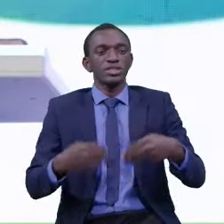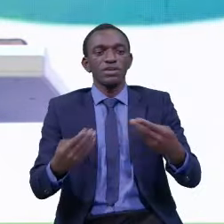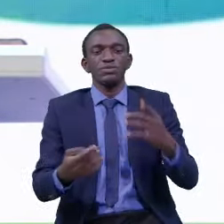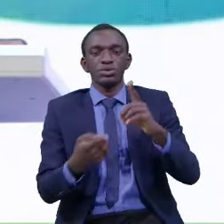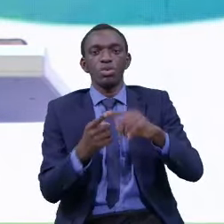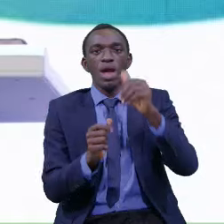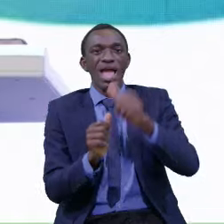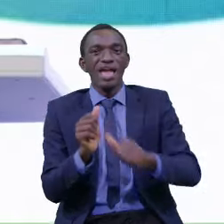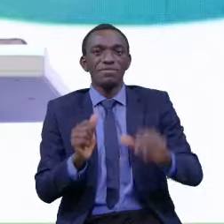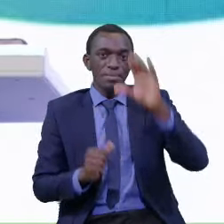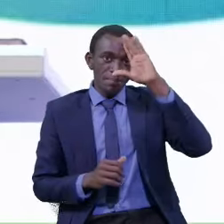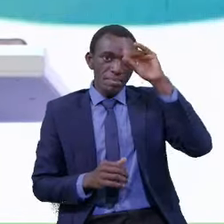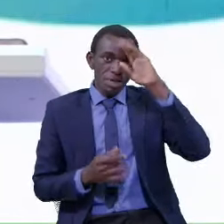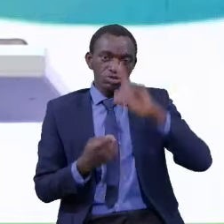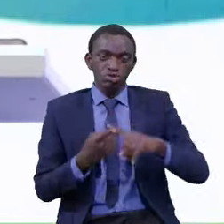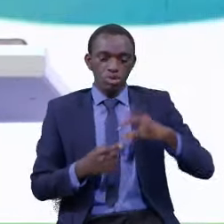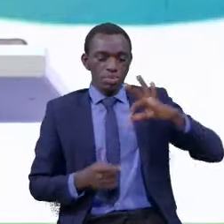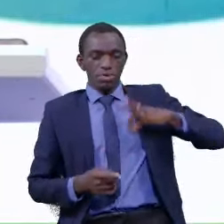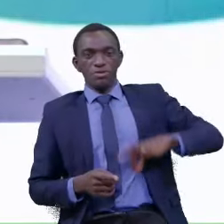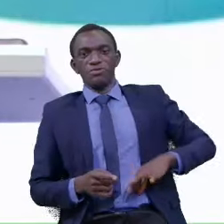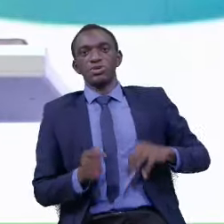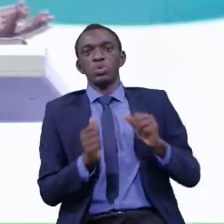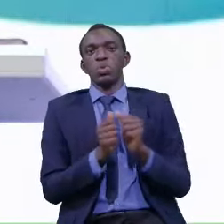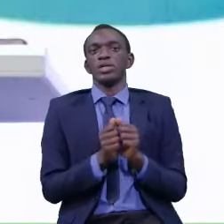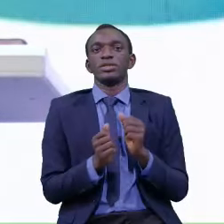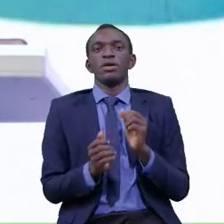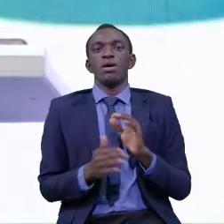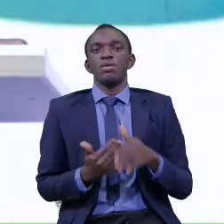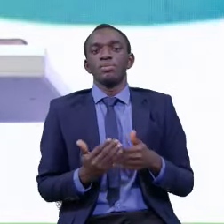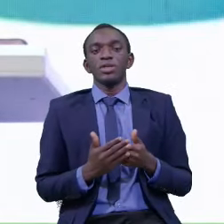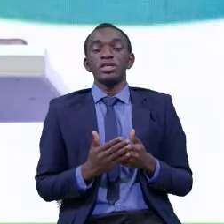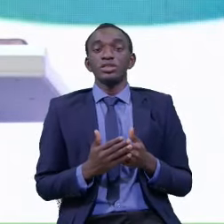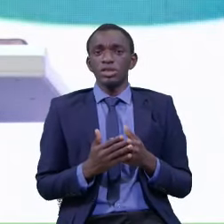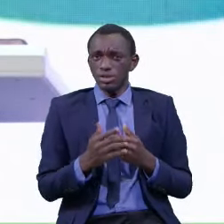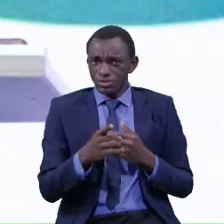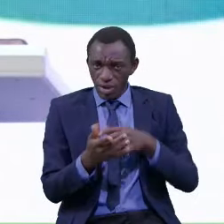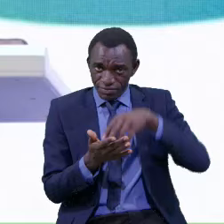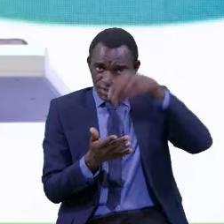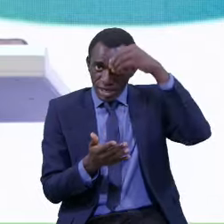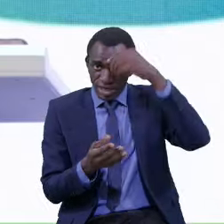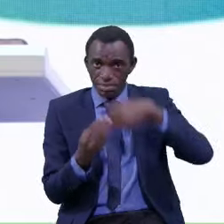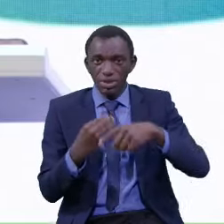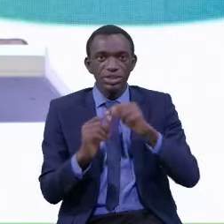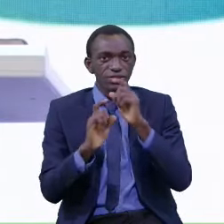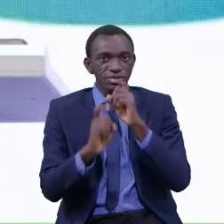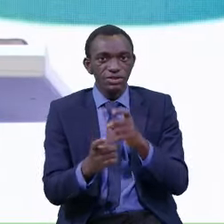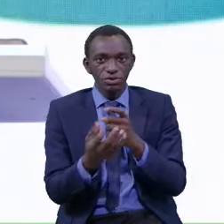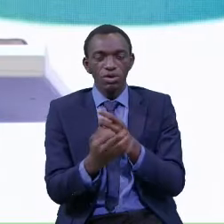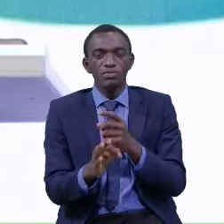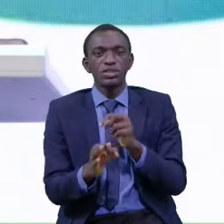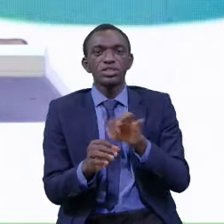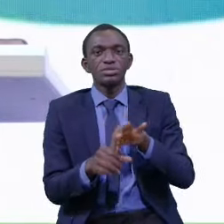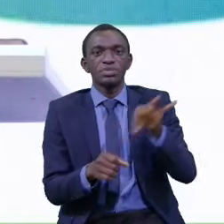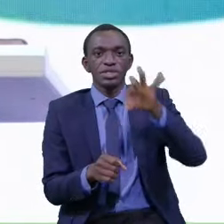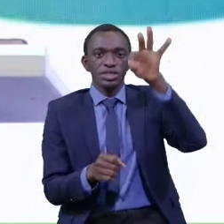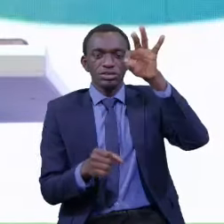to profit whether. Have you heard of the gifts of the Spirit in the plural? The gifts of